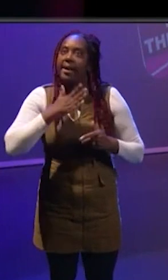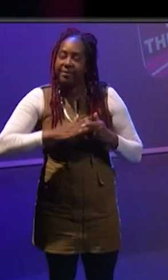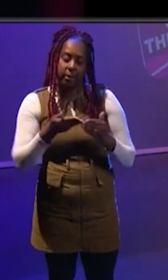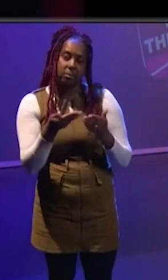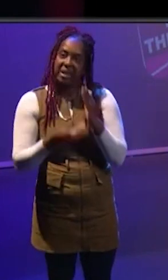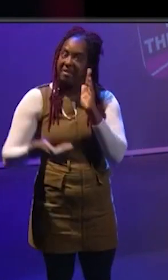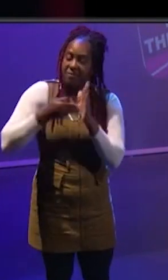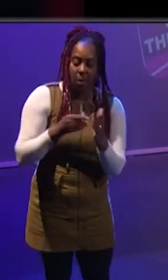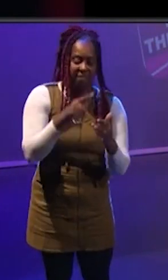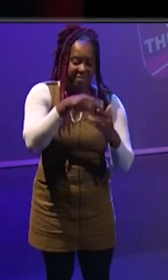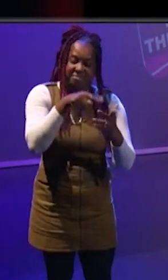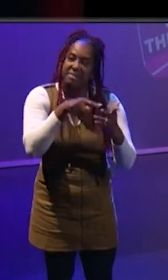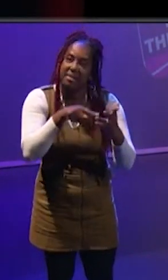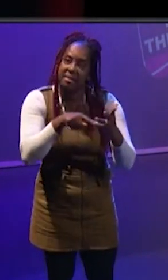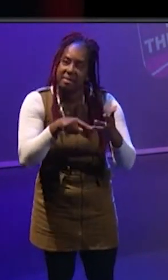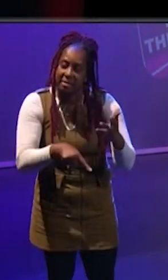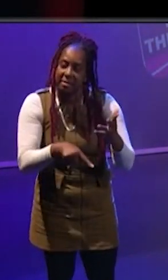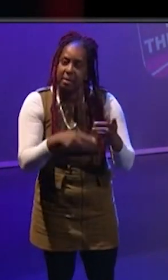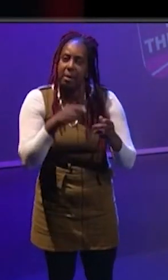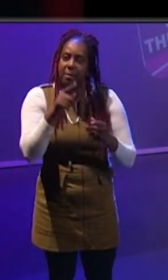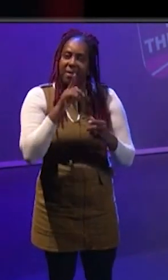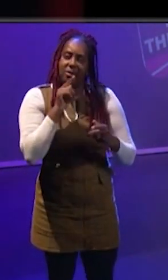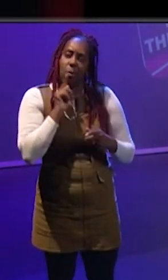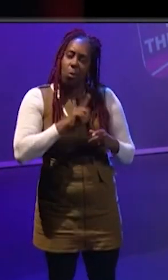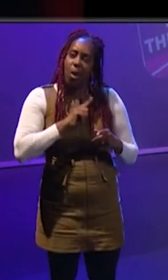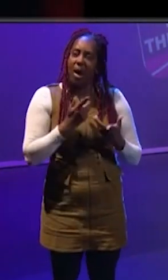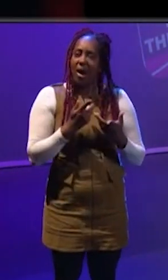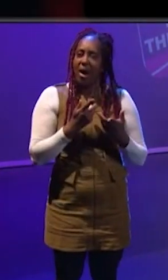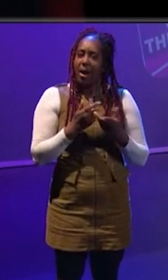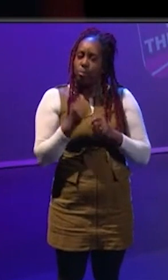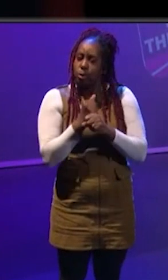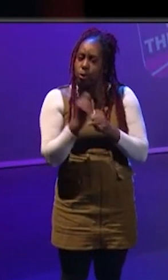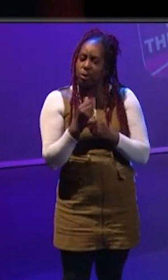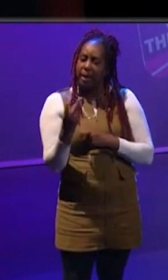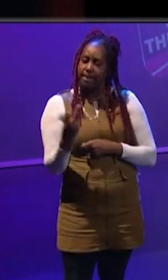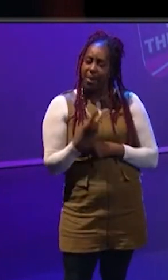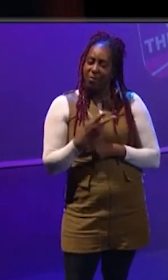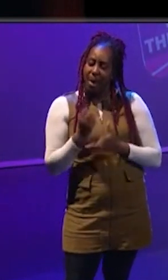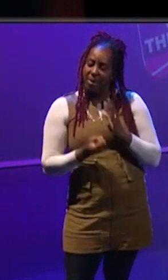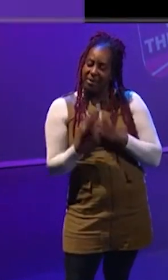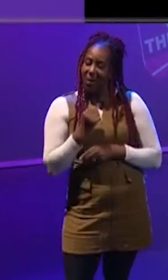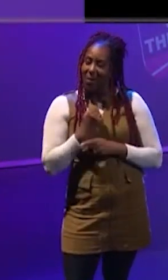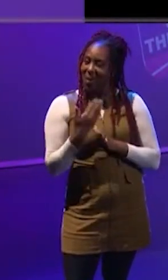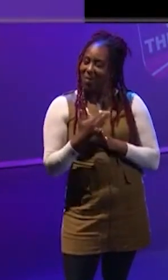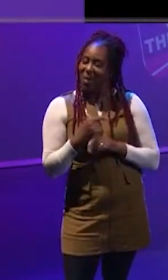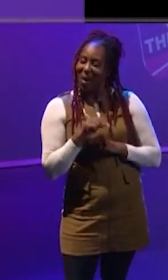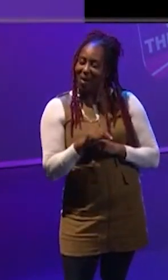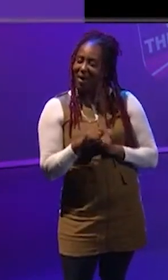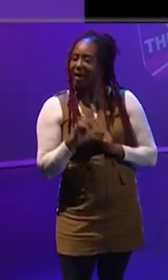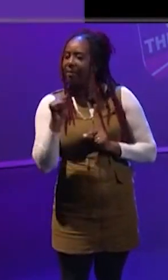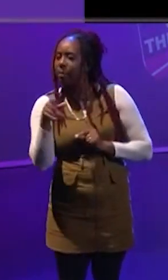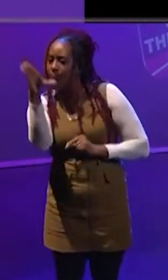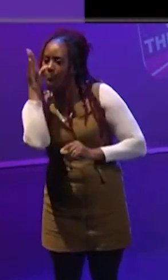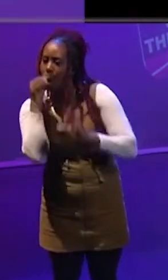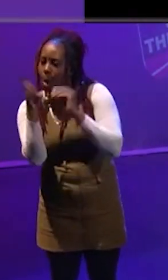why lots of producers probably dabble in both, because it's really exciting to develop your own work. But also, like, I learn